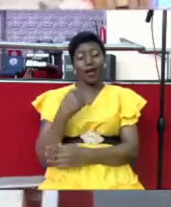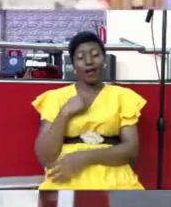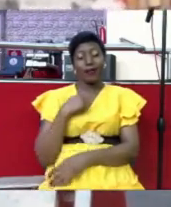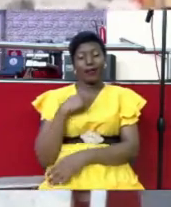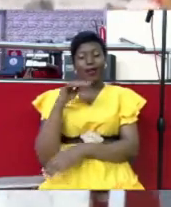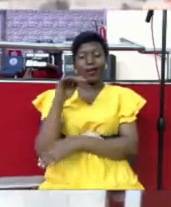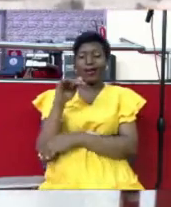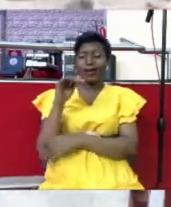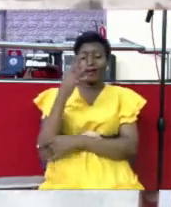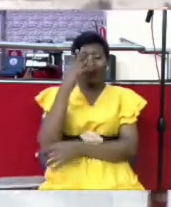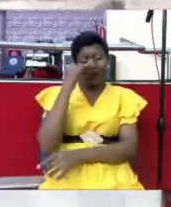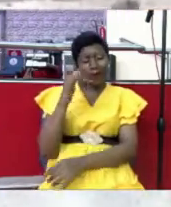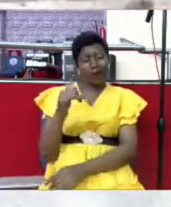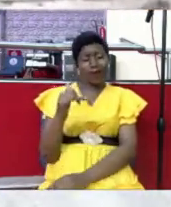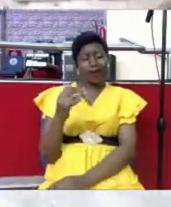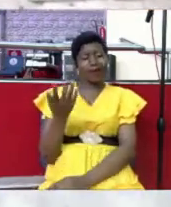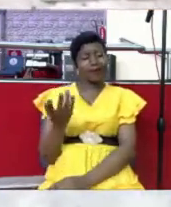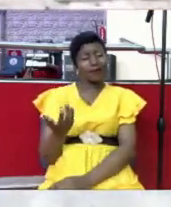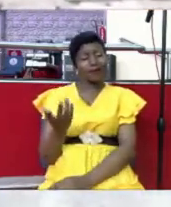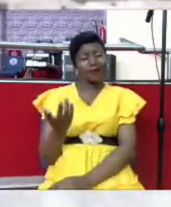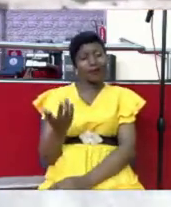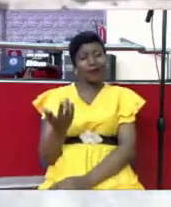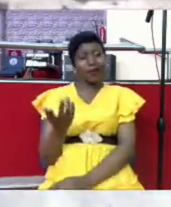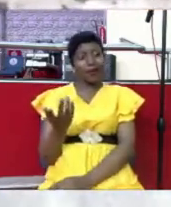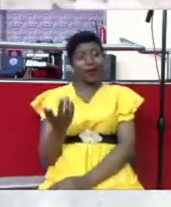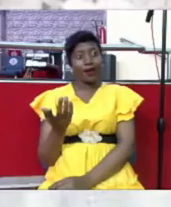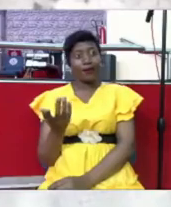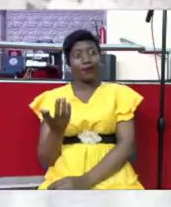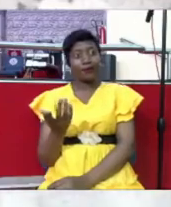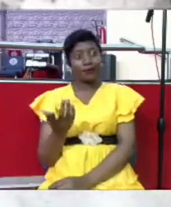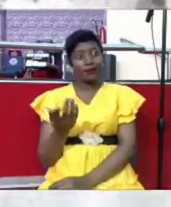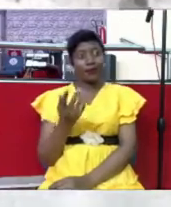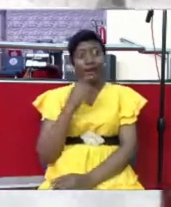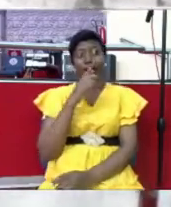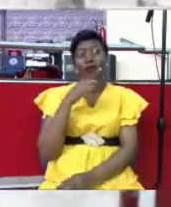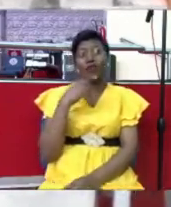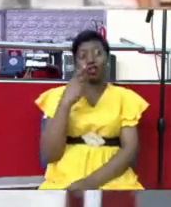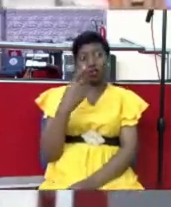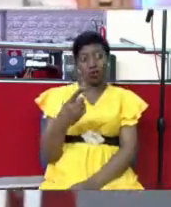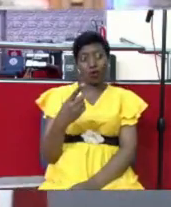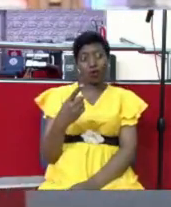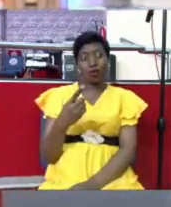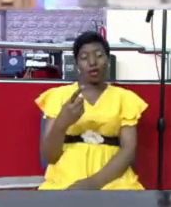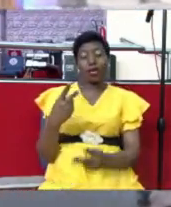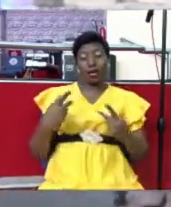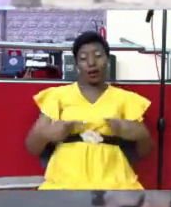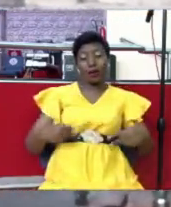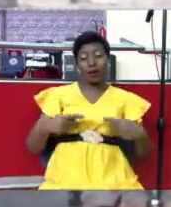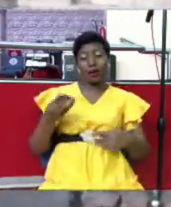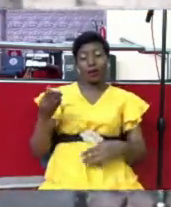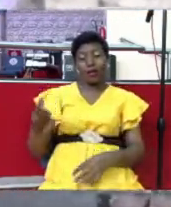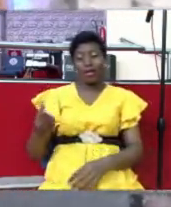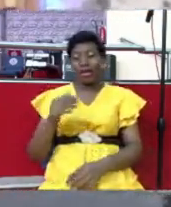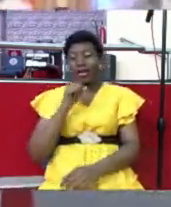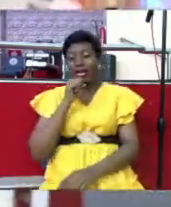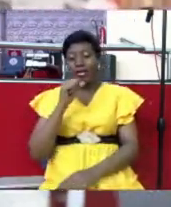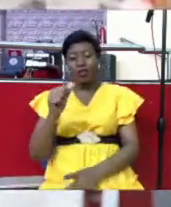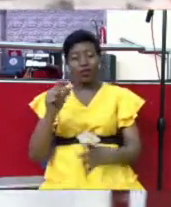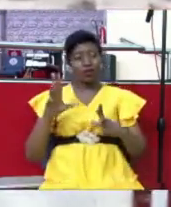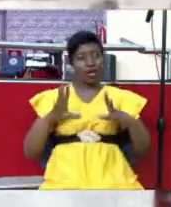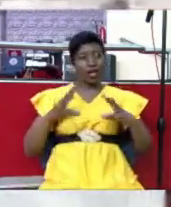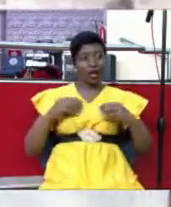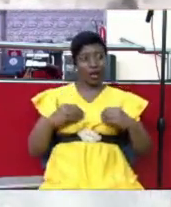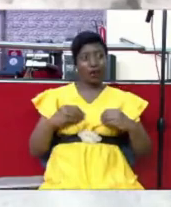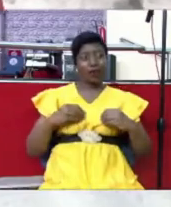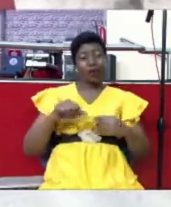why. Nikajiuliza mbona? And I was told that they do not allow their fellow Muslims, because it's a